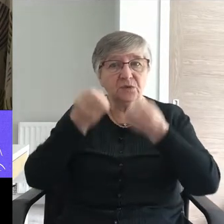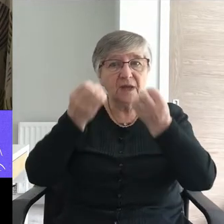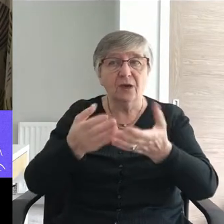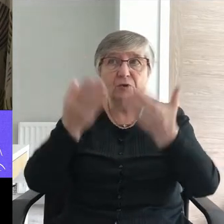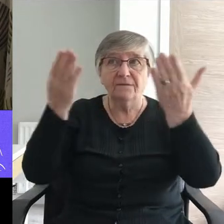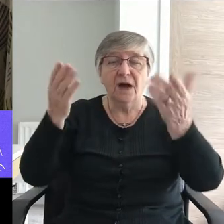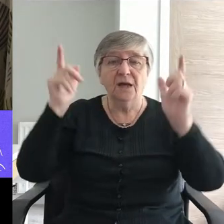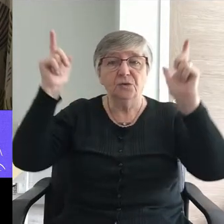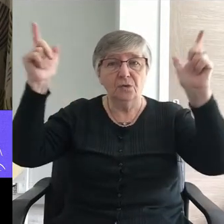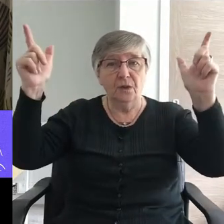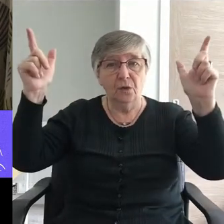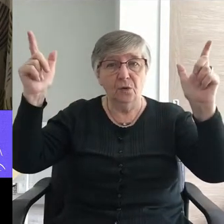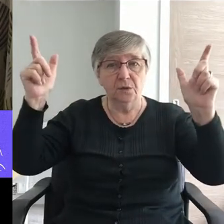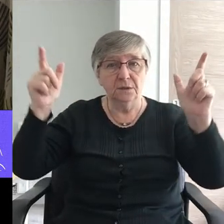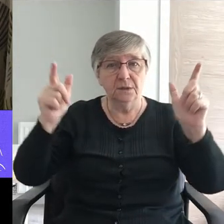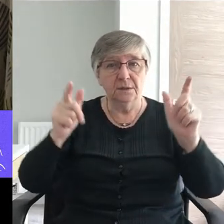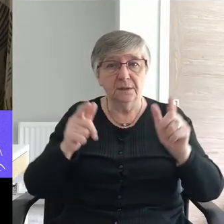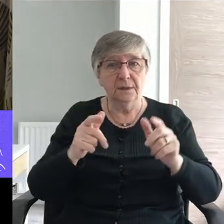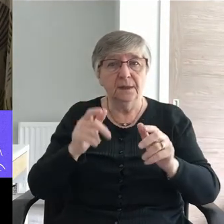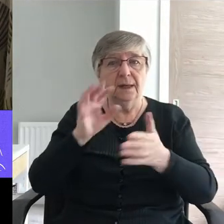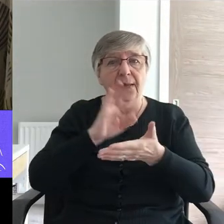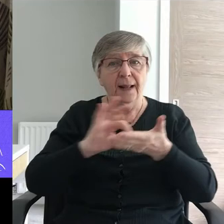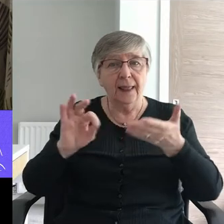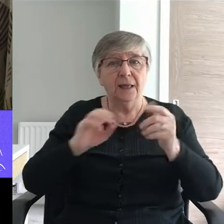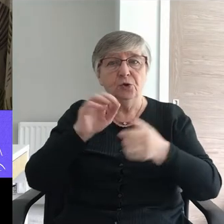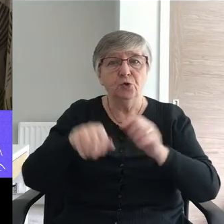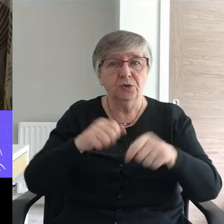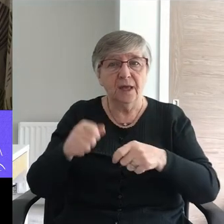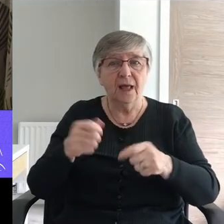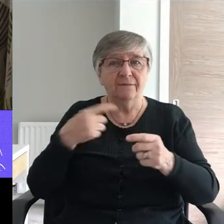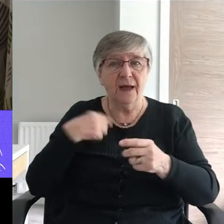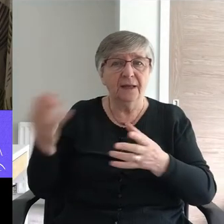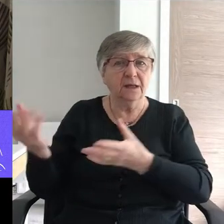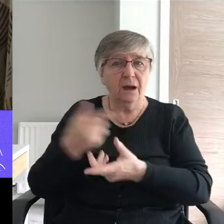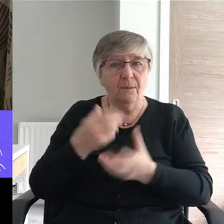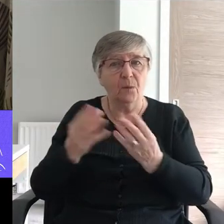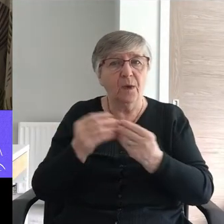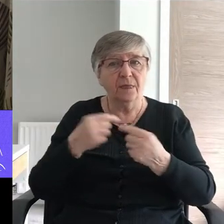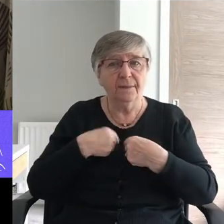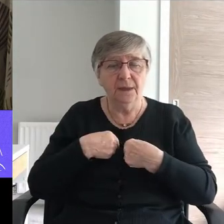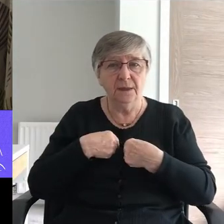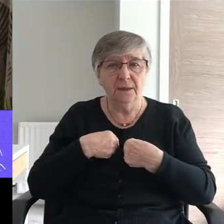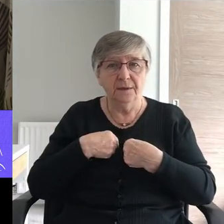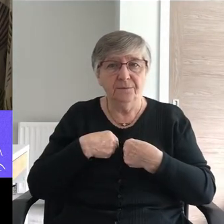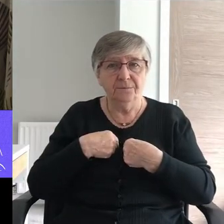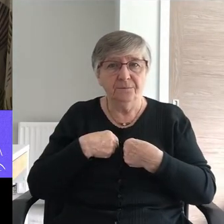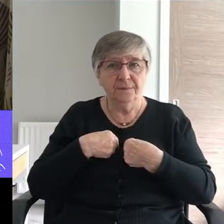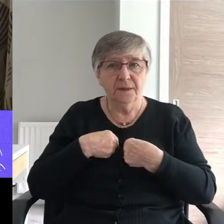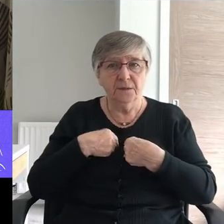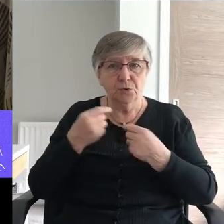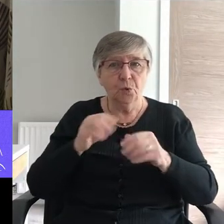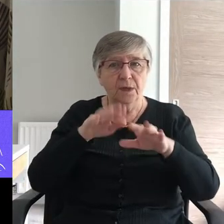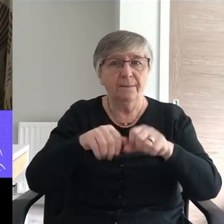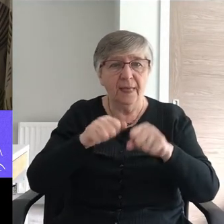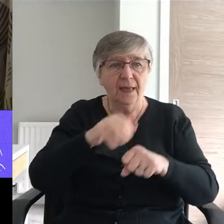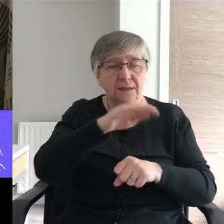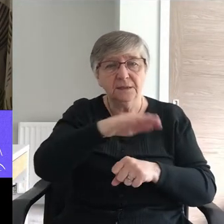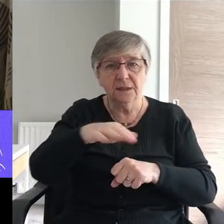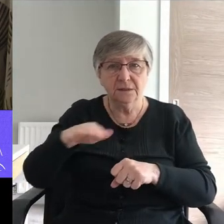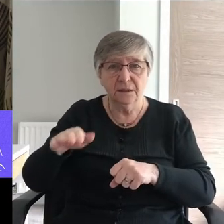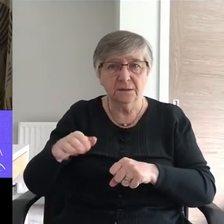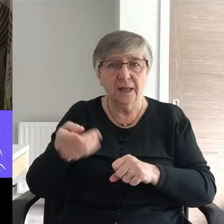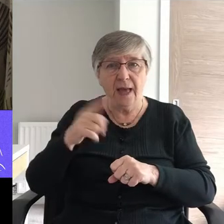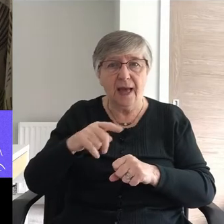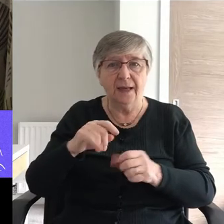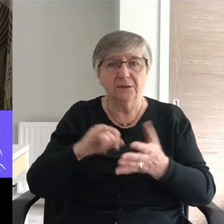Lord. Consecrate yourselves and come to the sacrifice with me." Then he consecrated Jesse and his sons